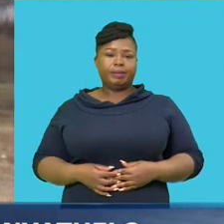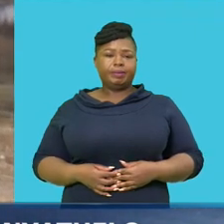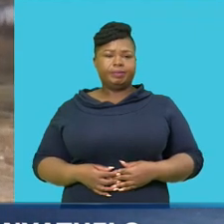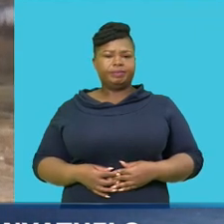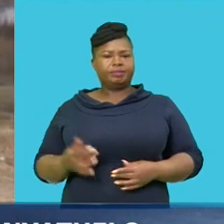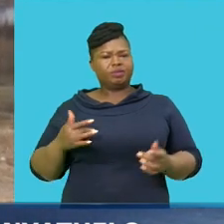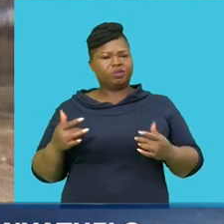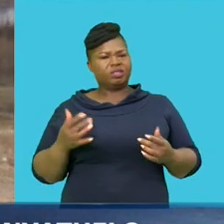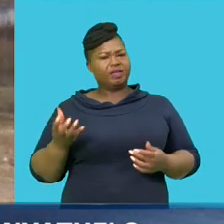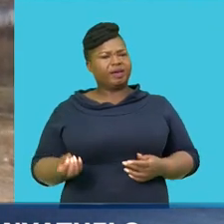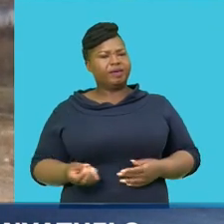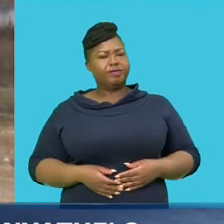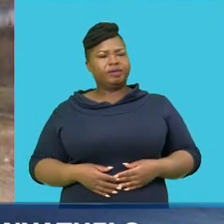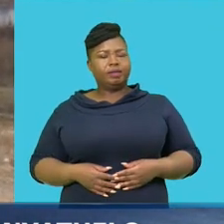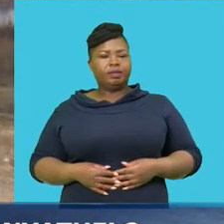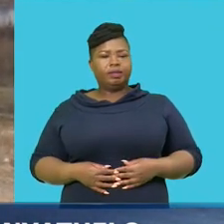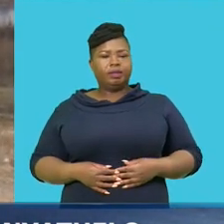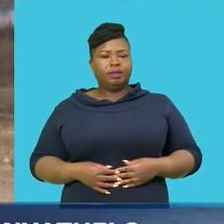very concerned ngoba